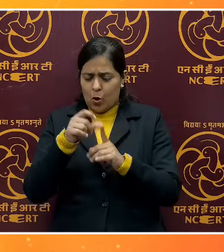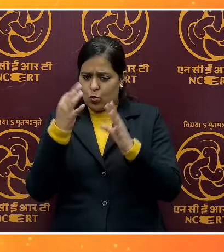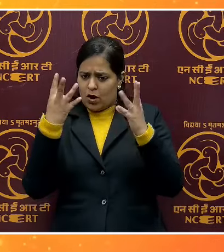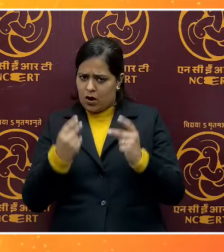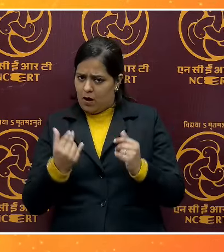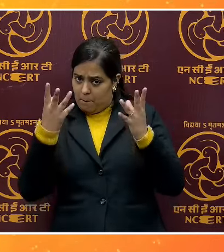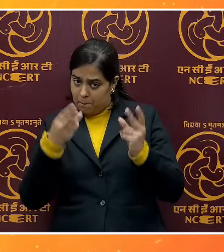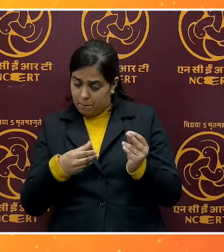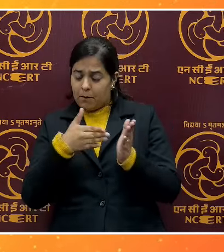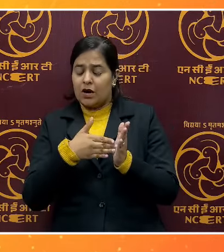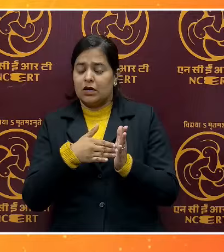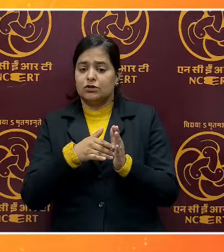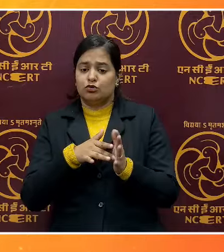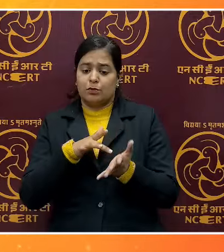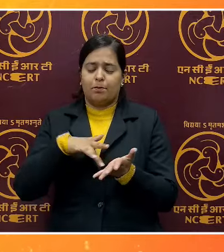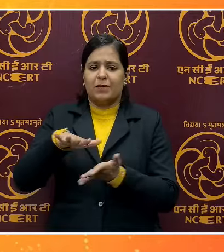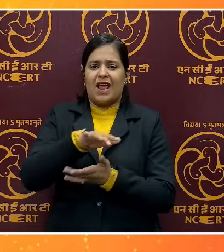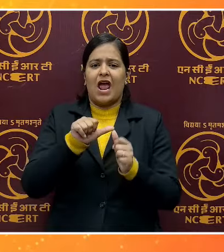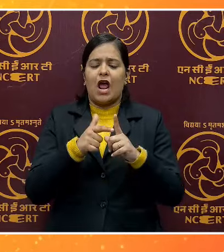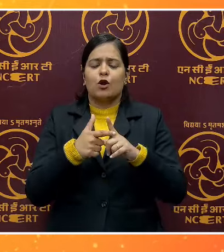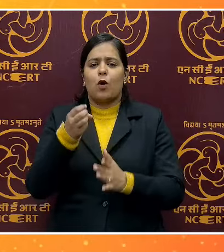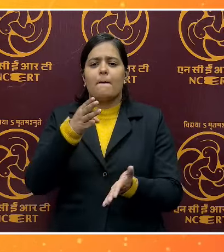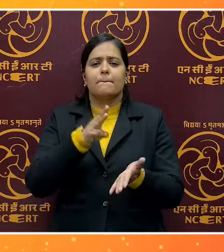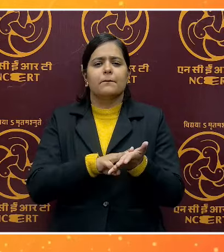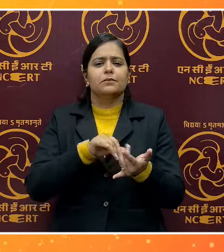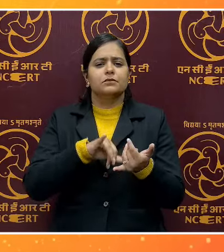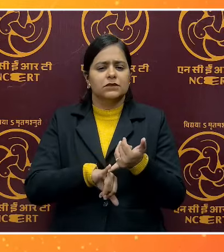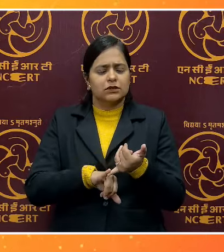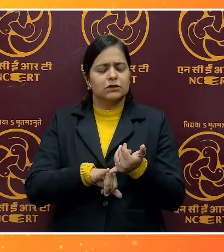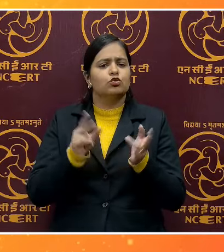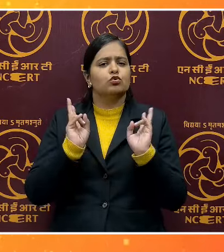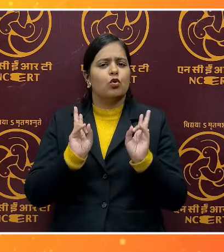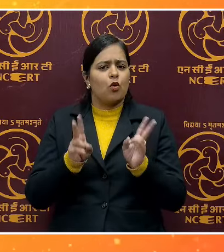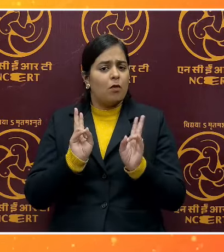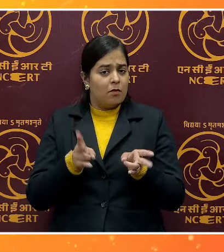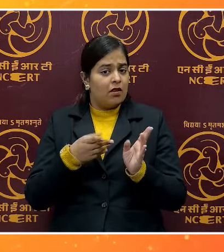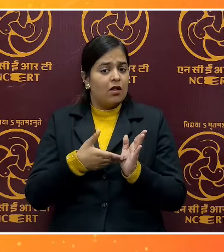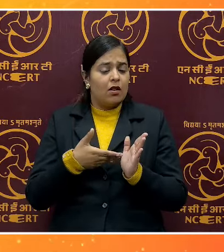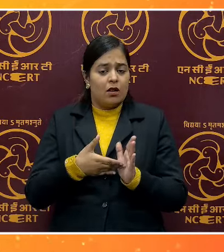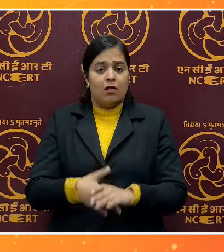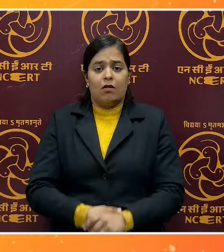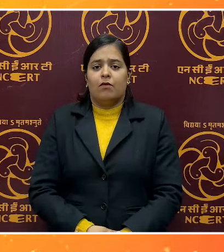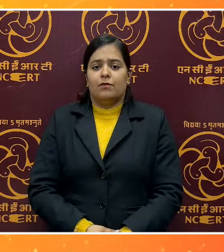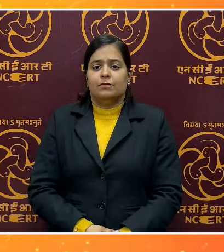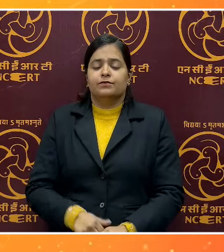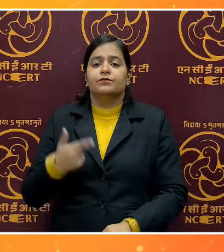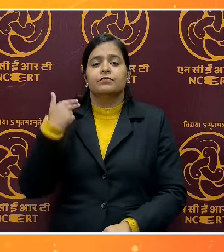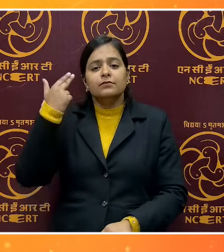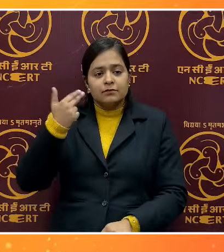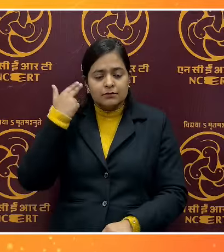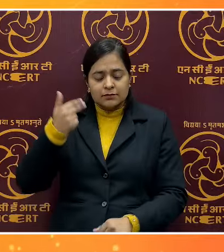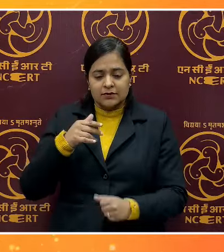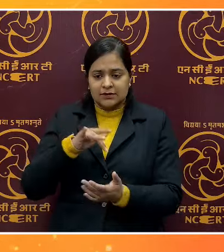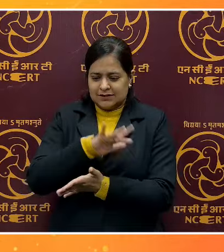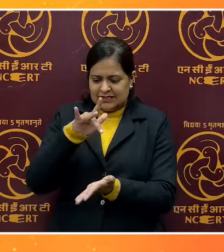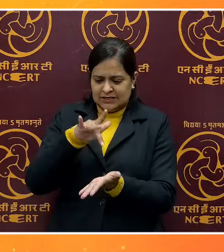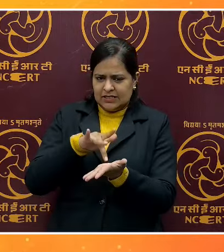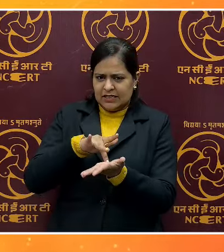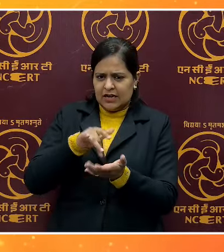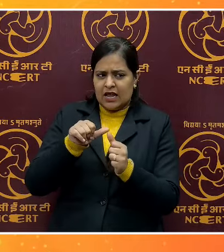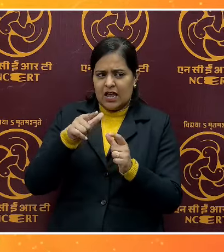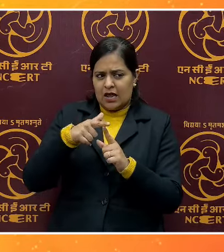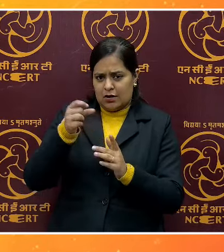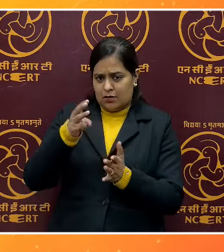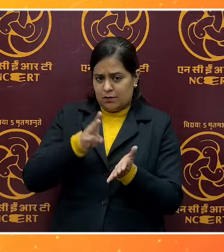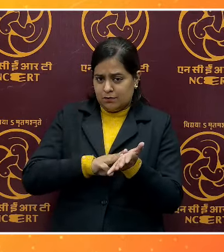central metal atom is beyond its normal valency, because the central atom generally metal